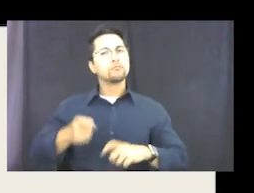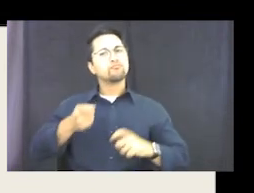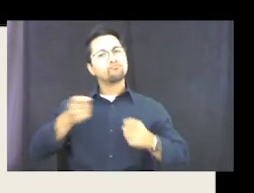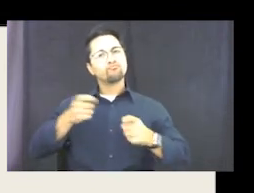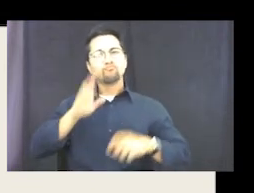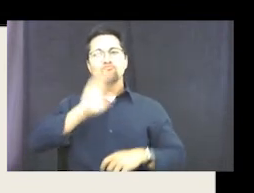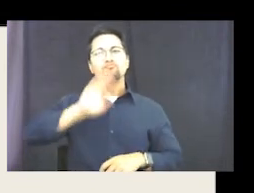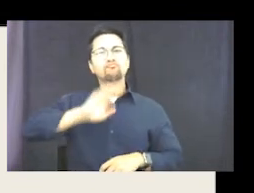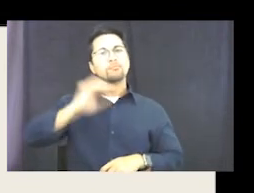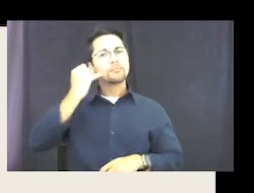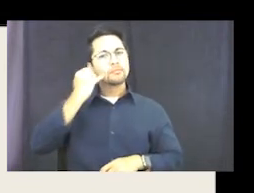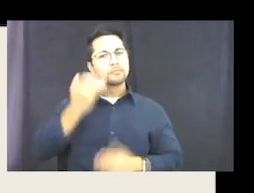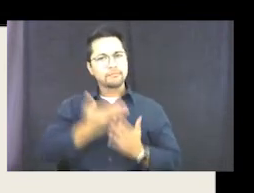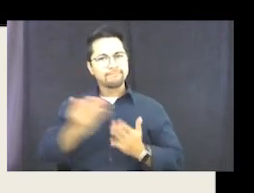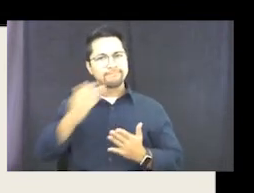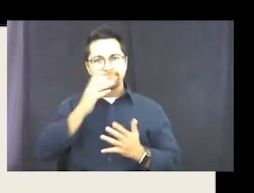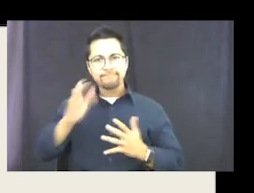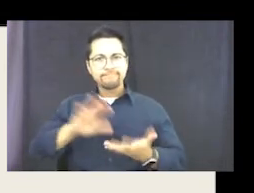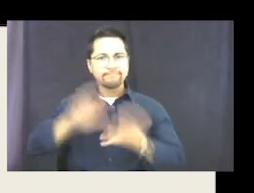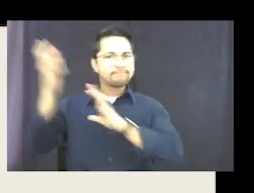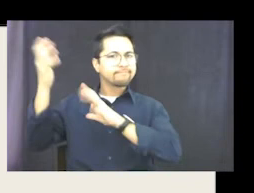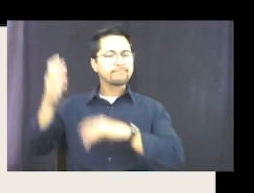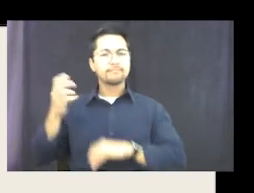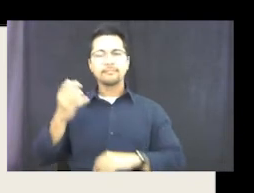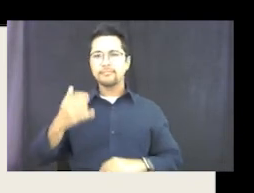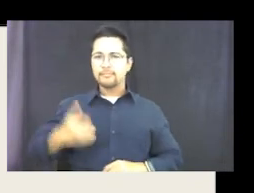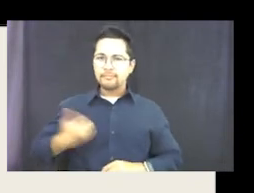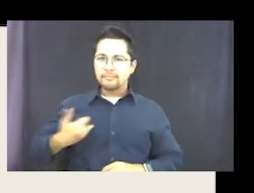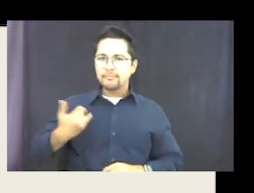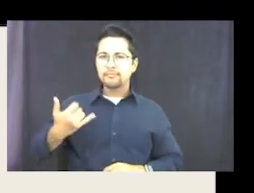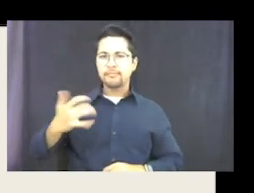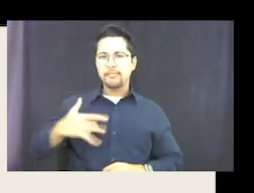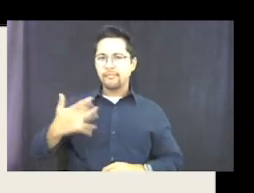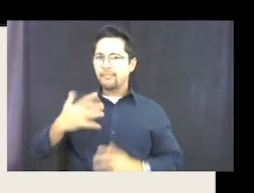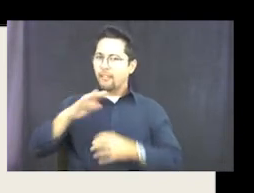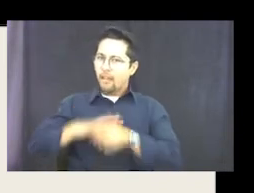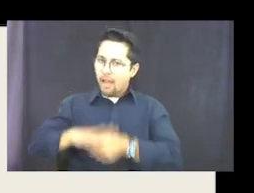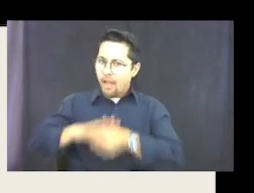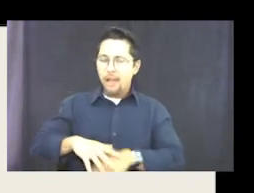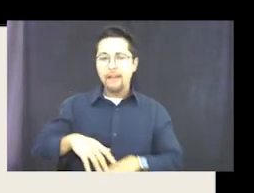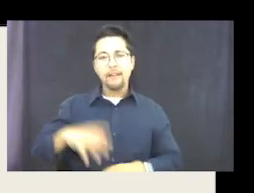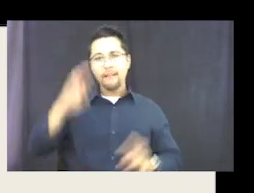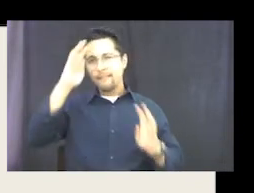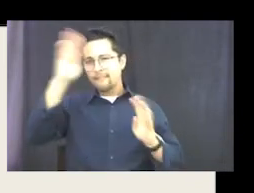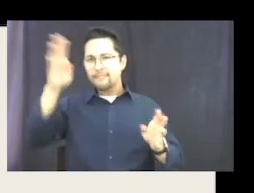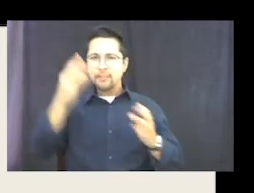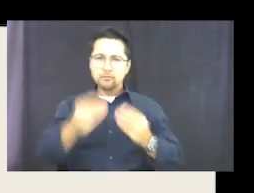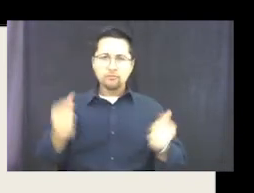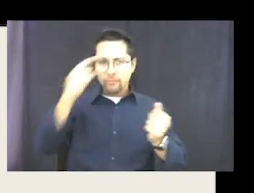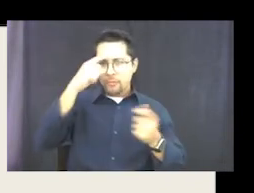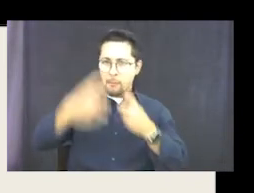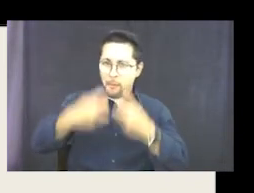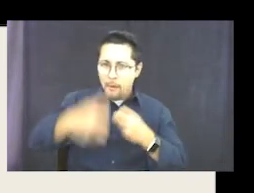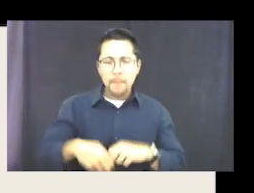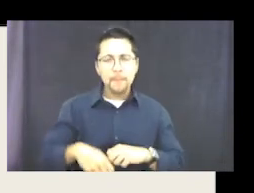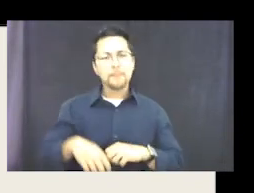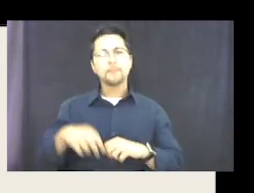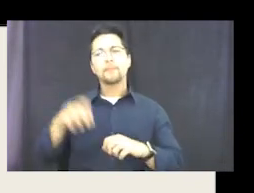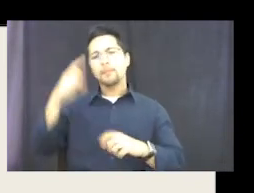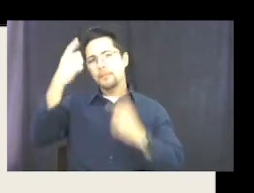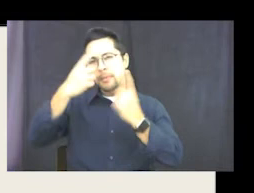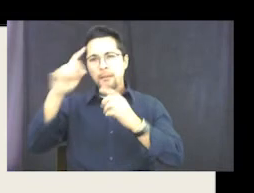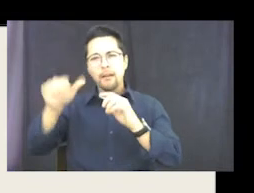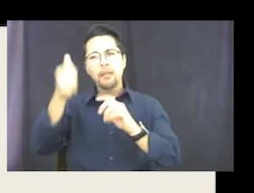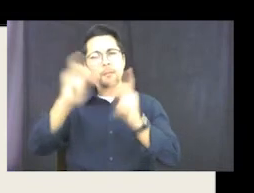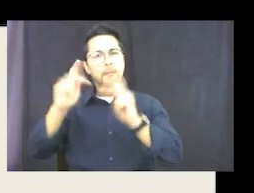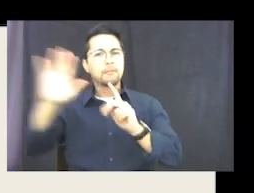frustrations when things might not go as planned or when we are stressed out, coming up with solutions to problems, considering others' perspectives,